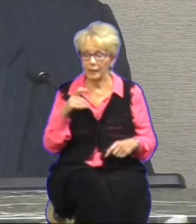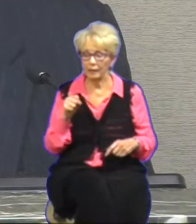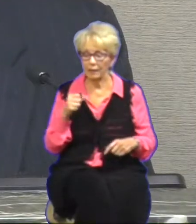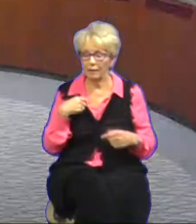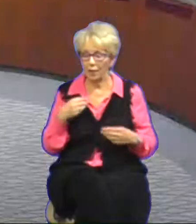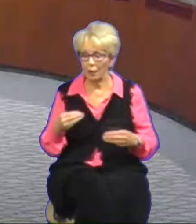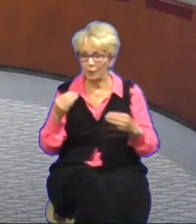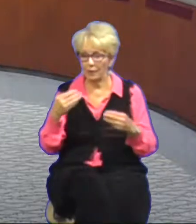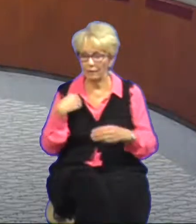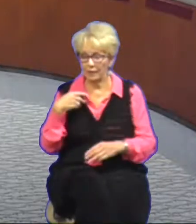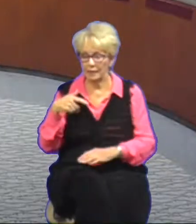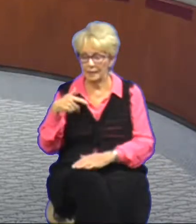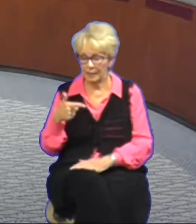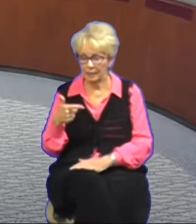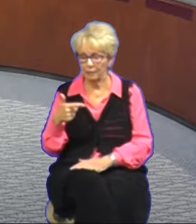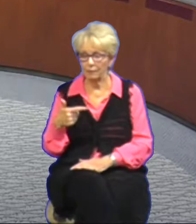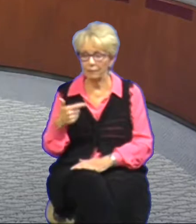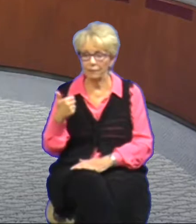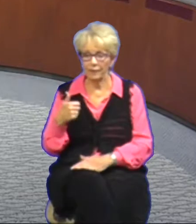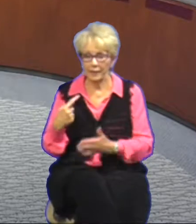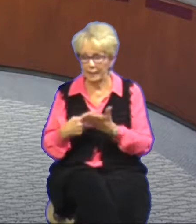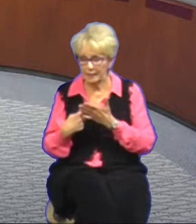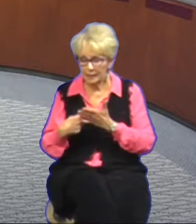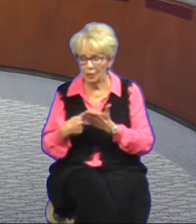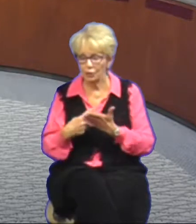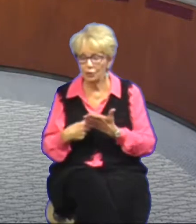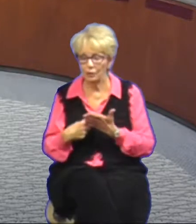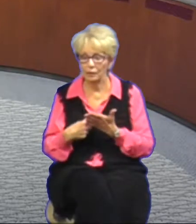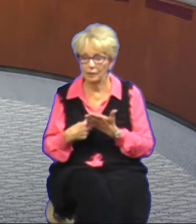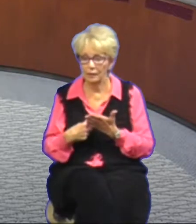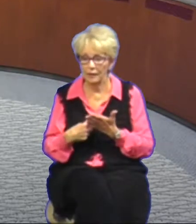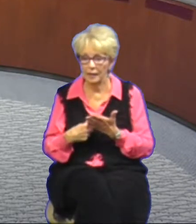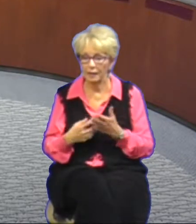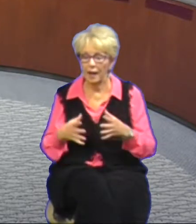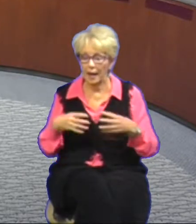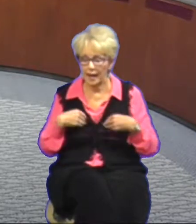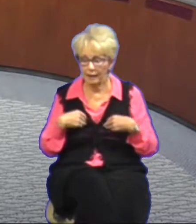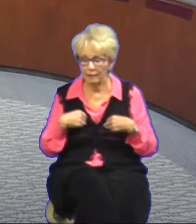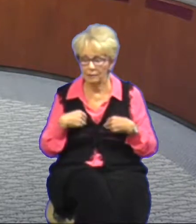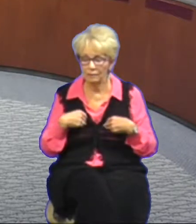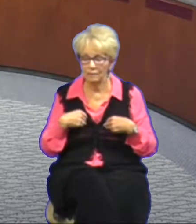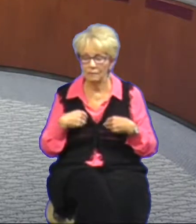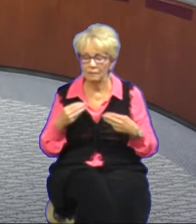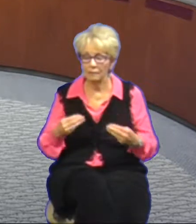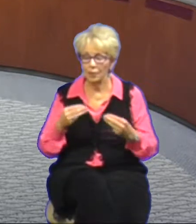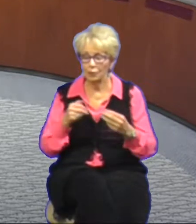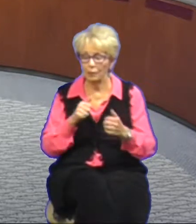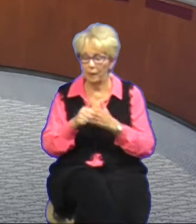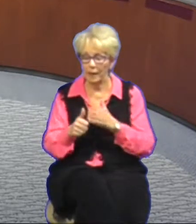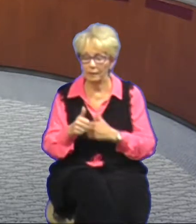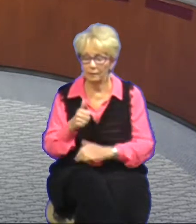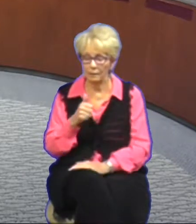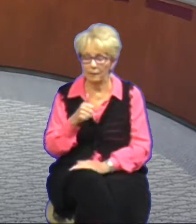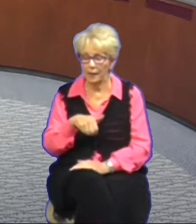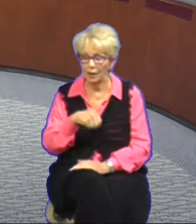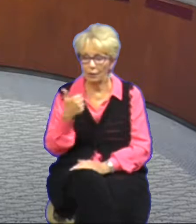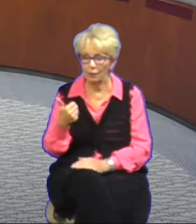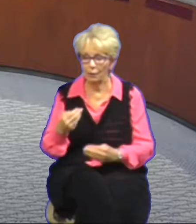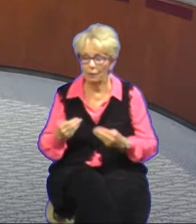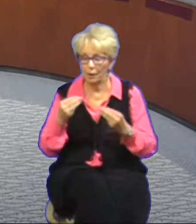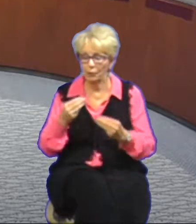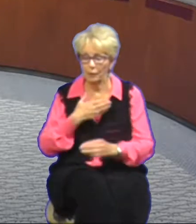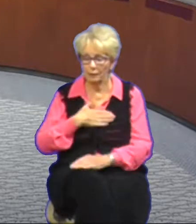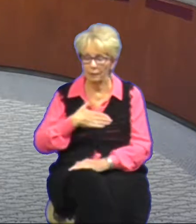a motion to have a second. Second. Any discussion? All in favor say aye. Aye. Motion passes. Another motion,